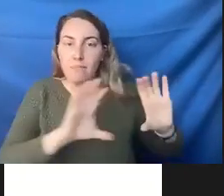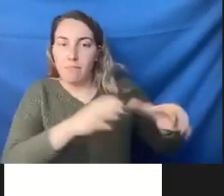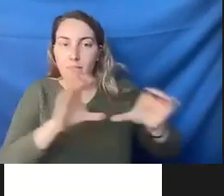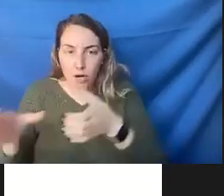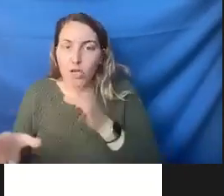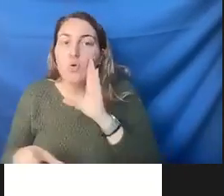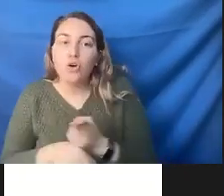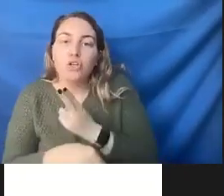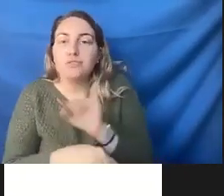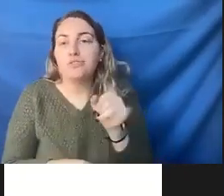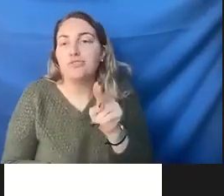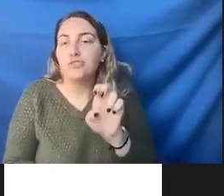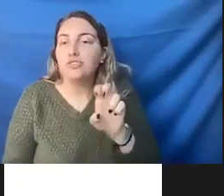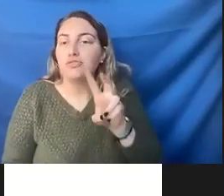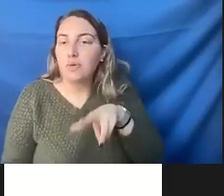election.